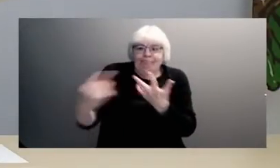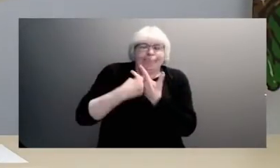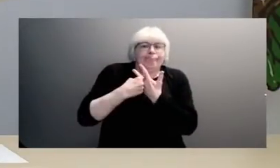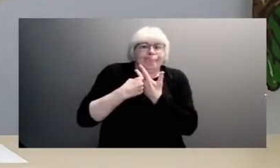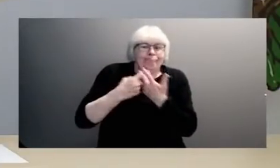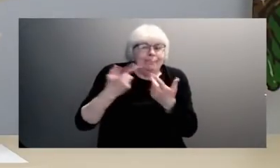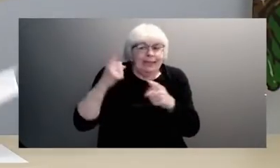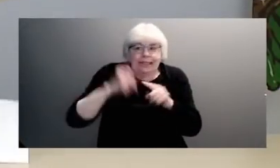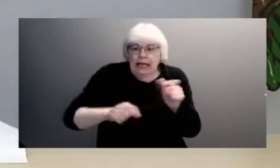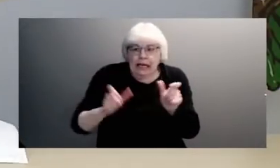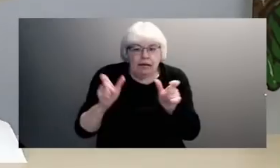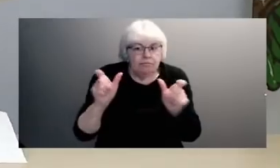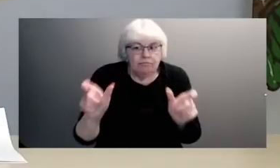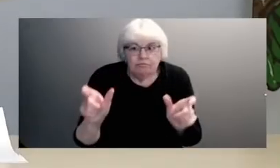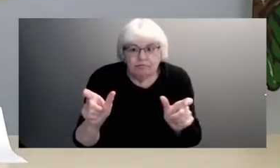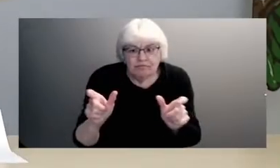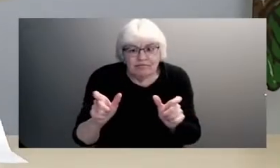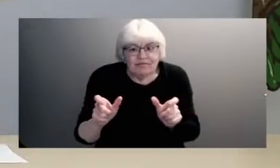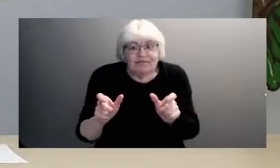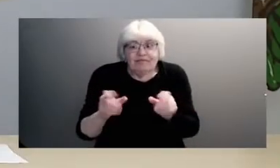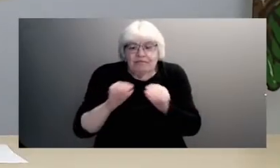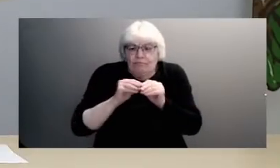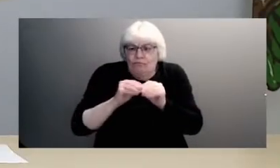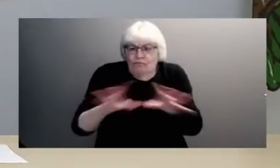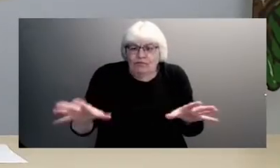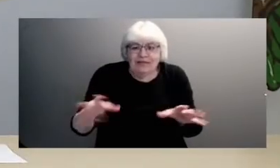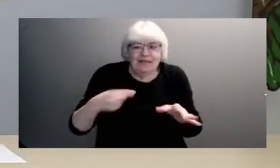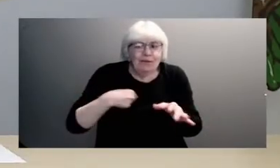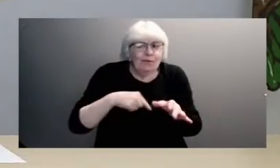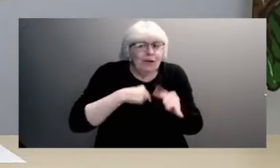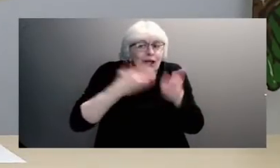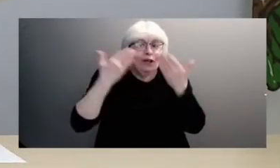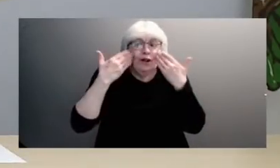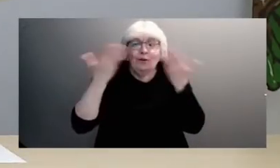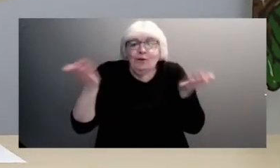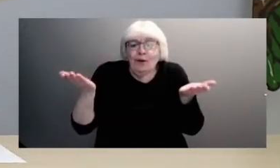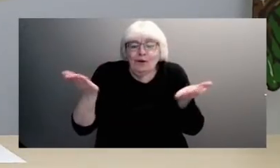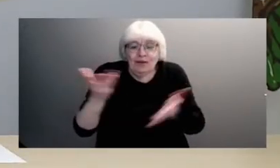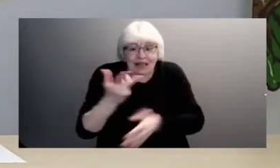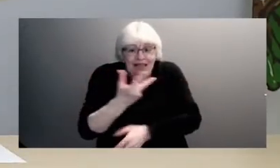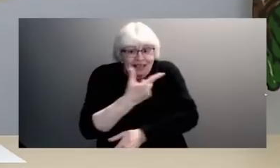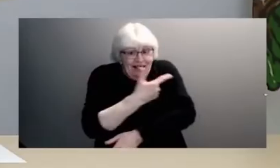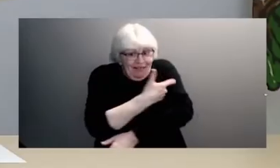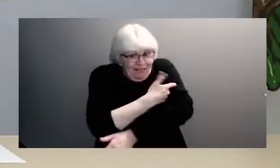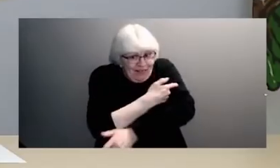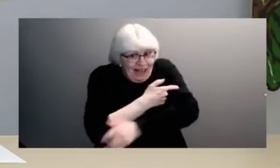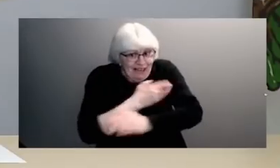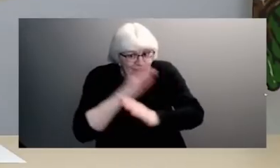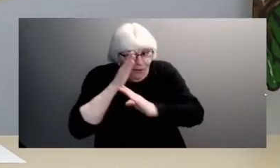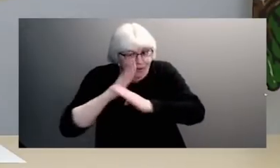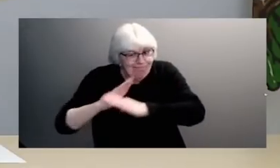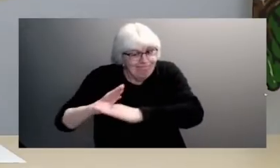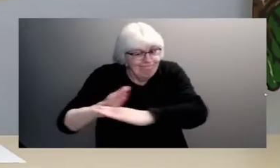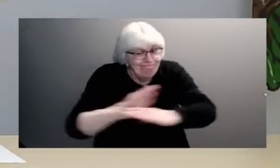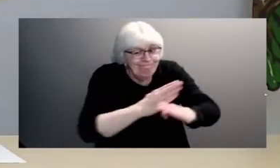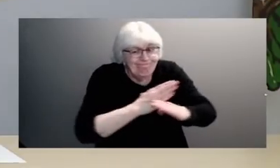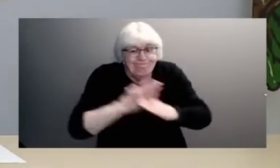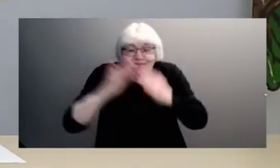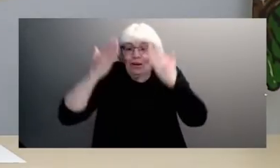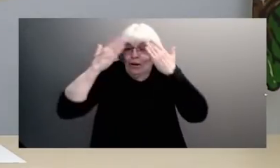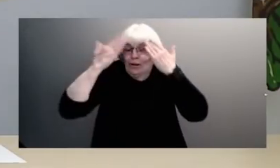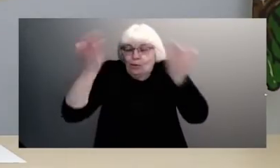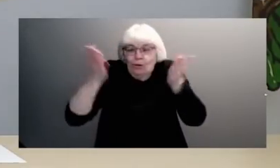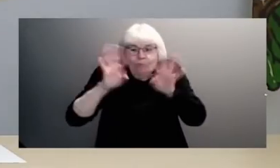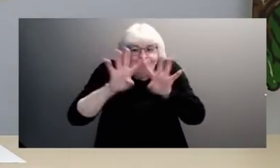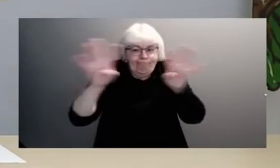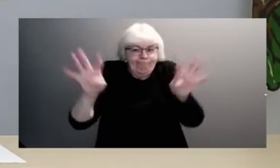vaccine effectiveness. While the Delta variant continues to be the dominant strain, Omicron is spreading